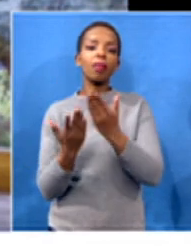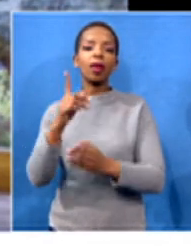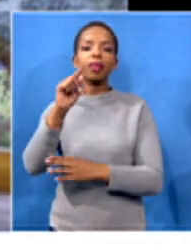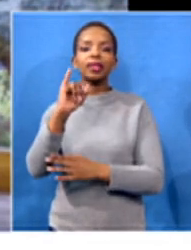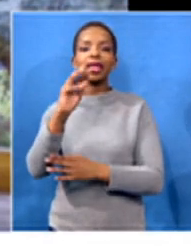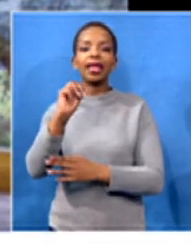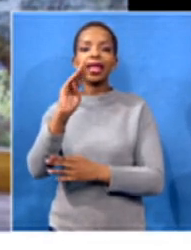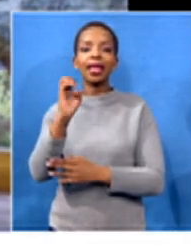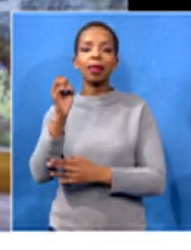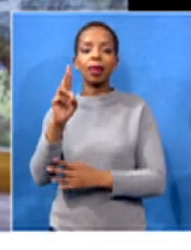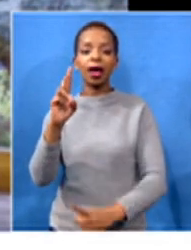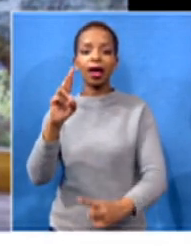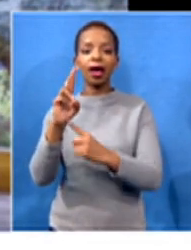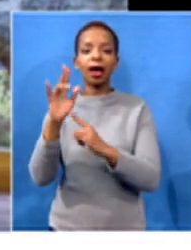teach,